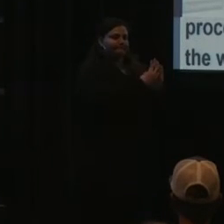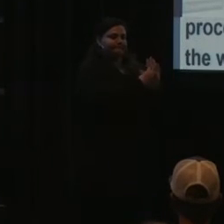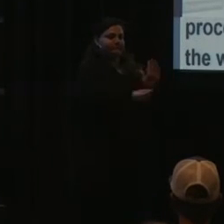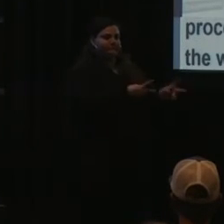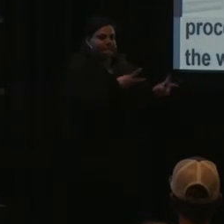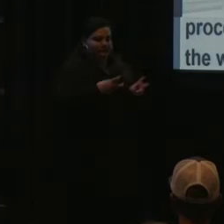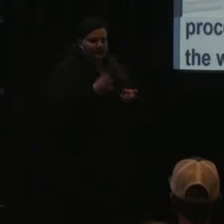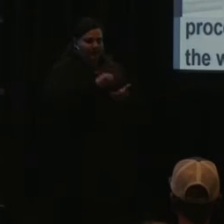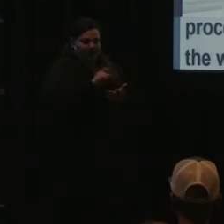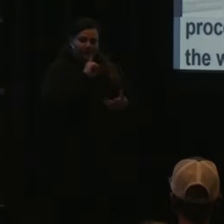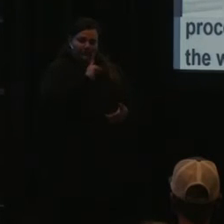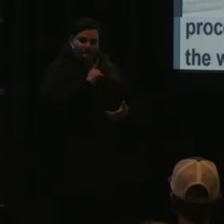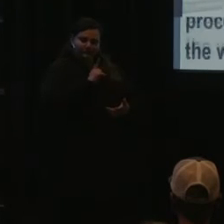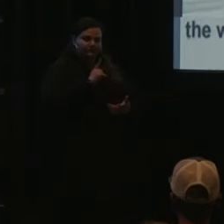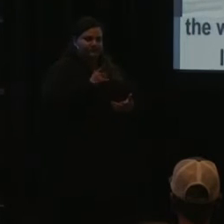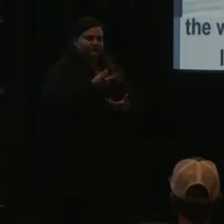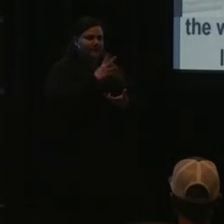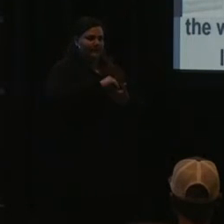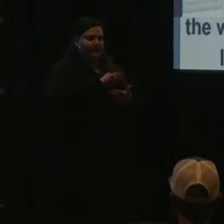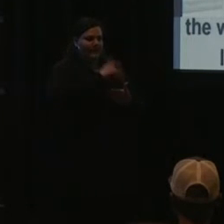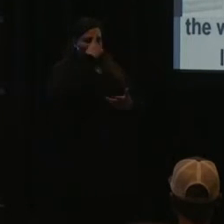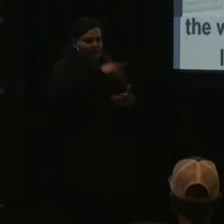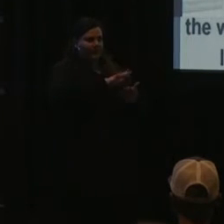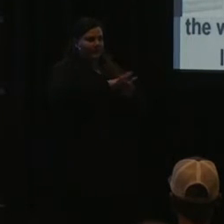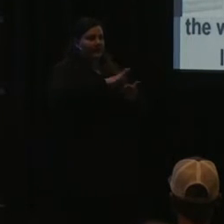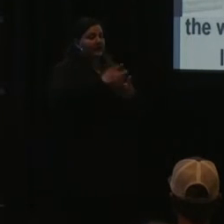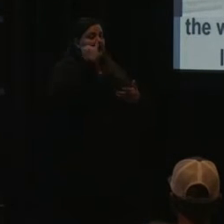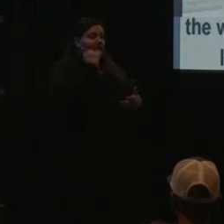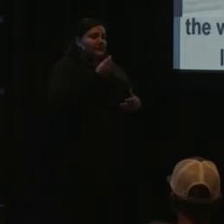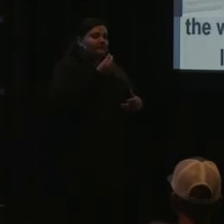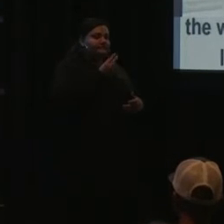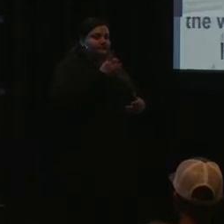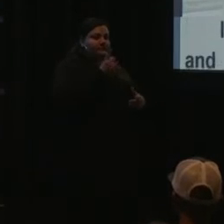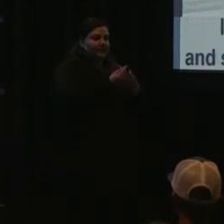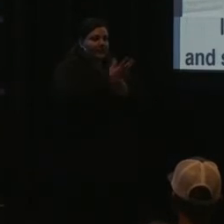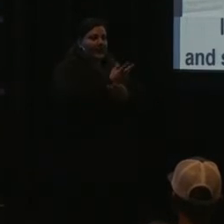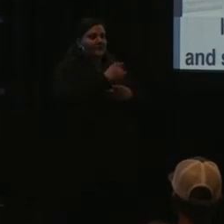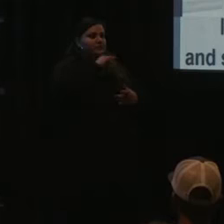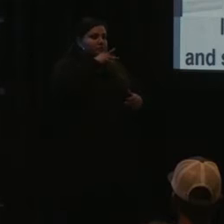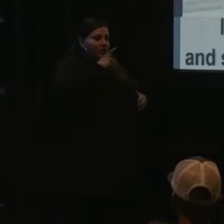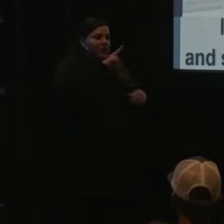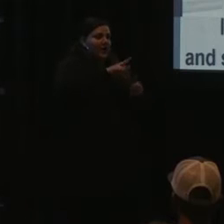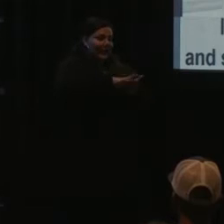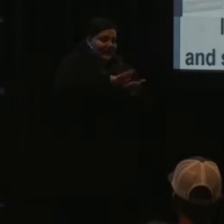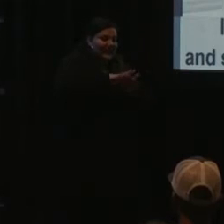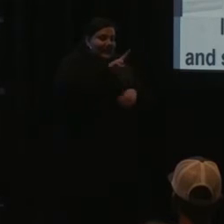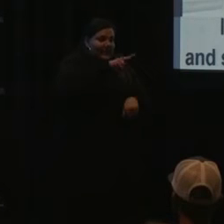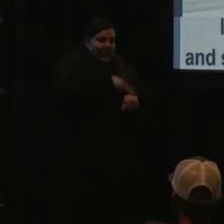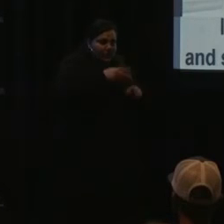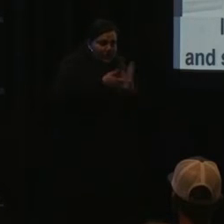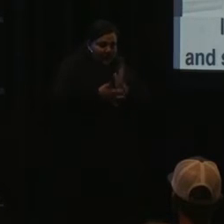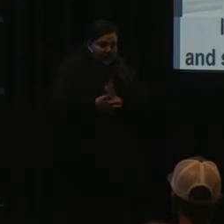the water in. If stormwater is allowed to be filtered by plants and soils, it's cleaned naturally, and